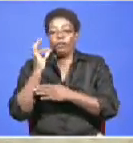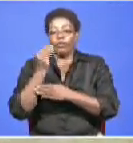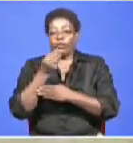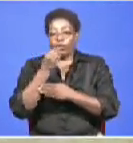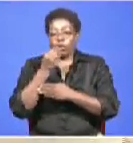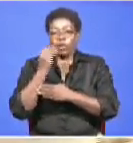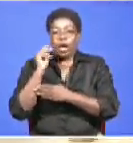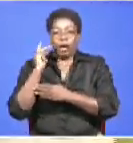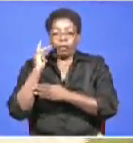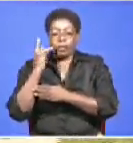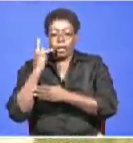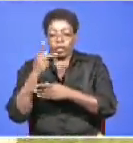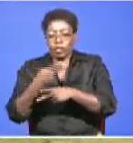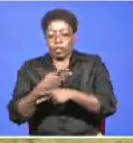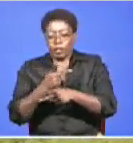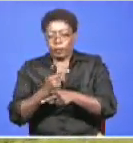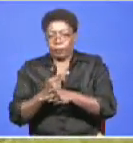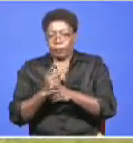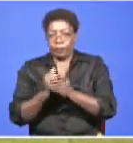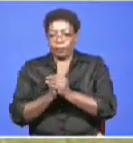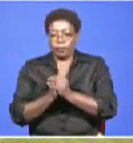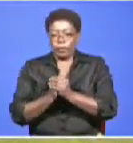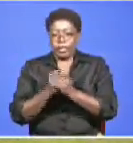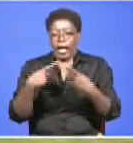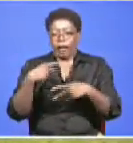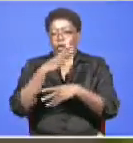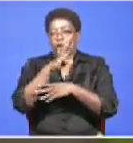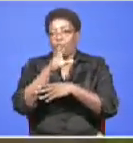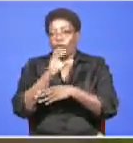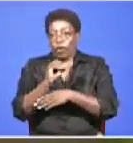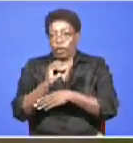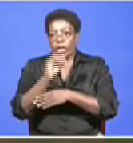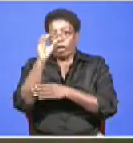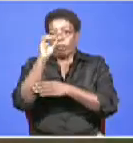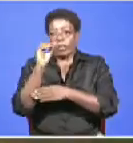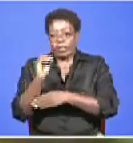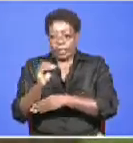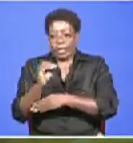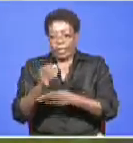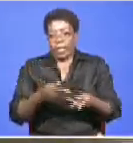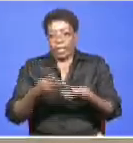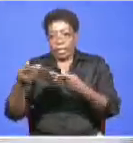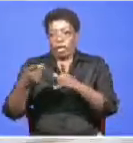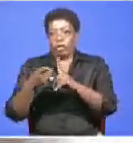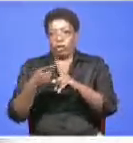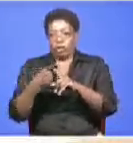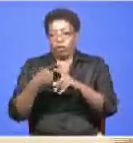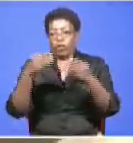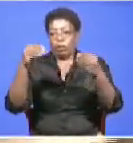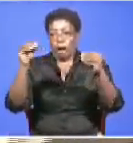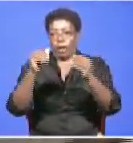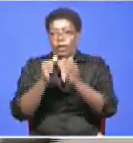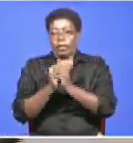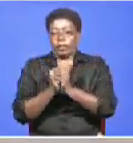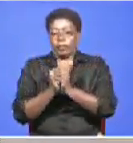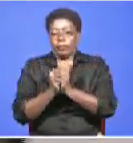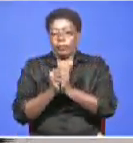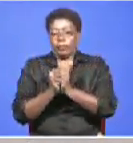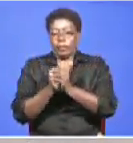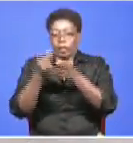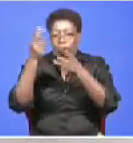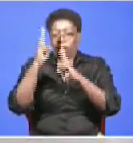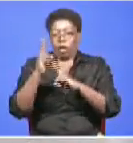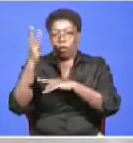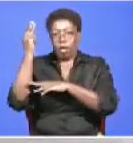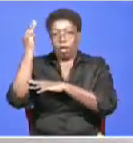hub. North Andros supplies over 40% of produce annually to the local market. Minister of Agriculture and Marine Resources, the